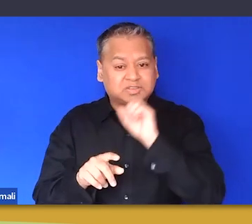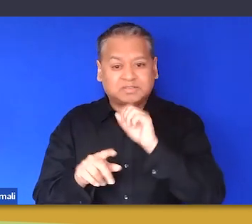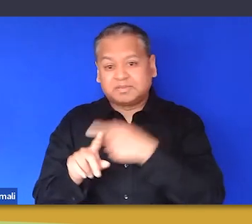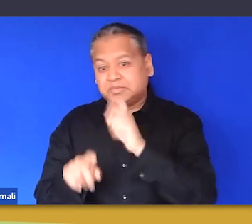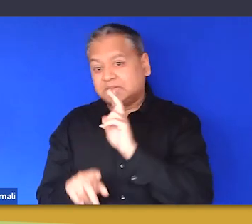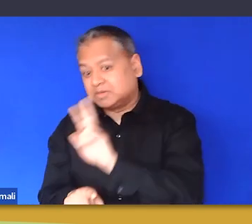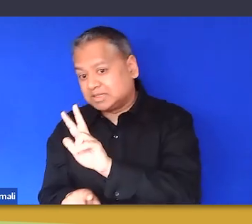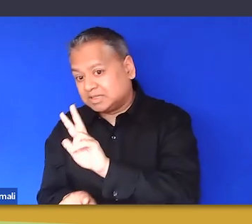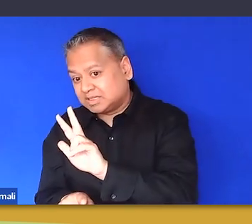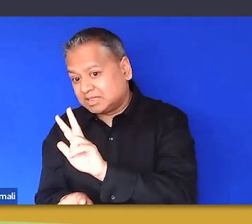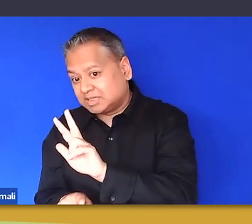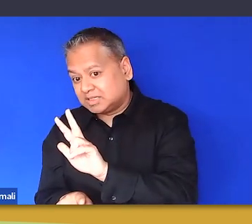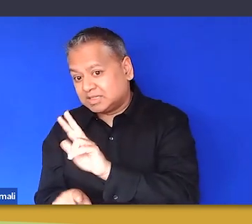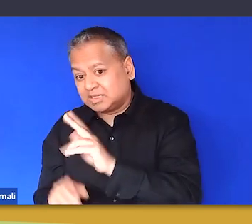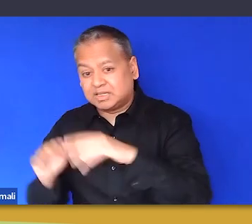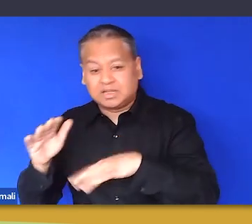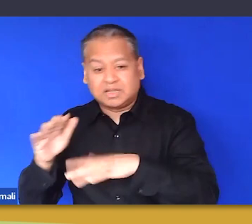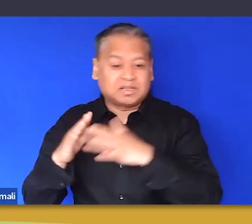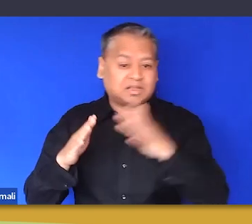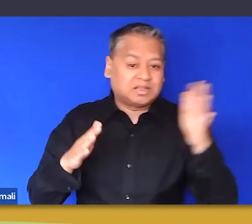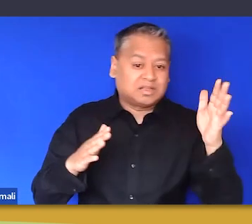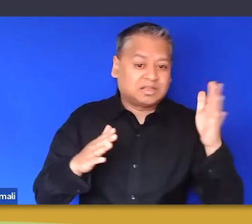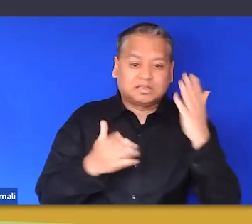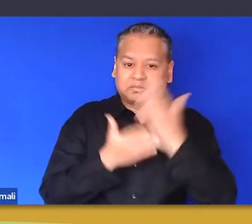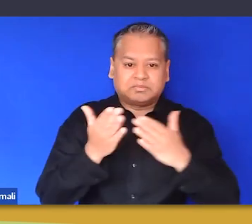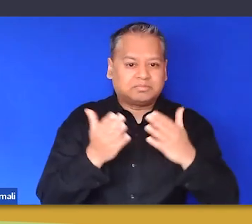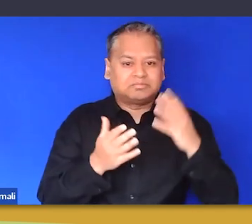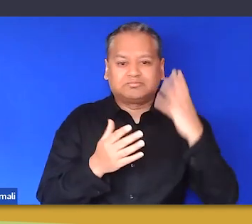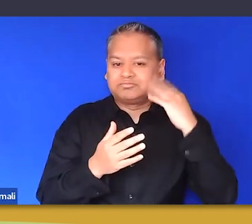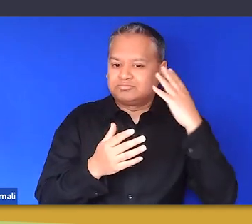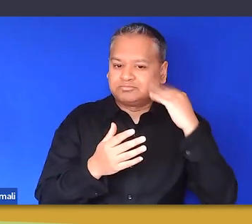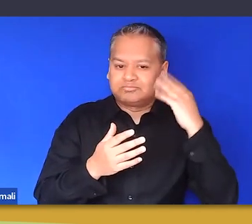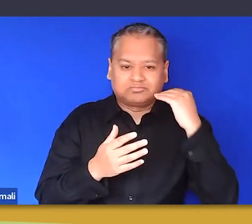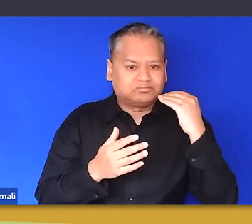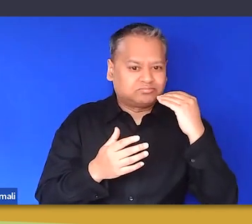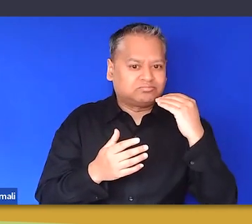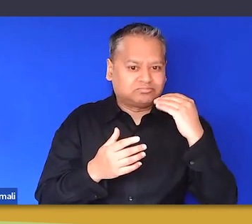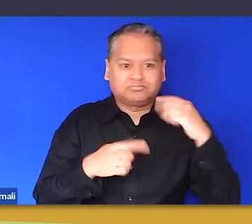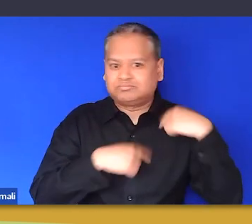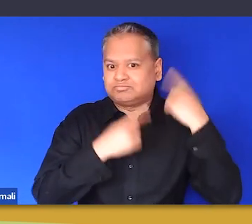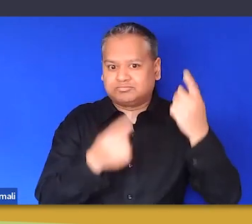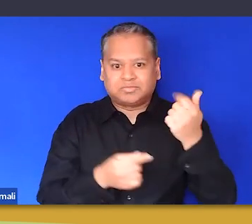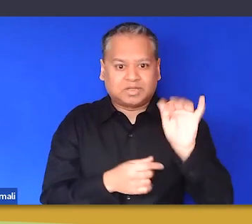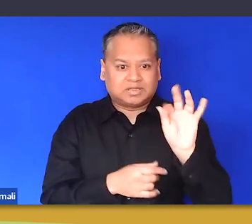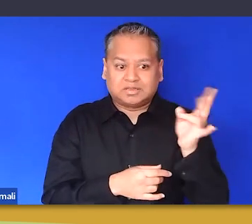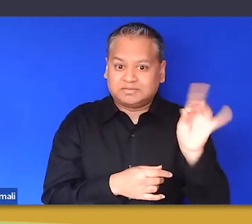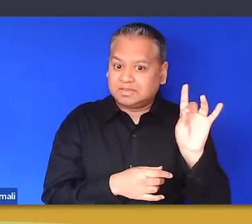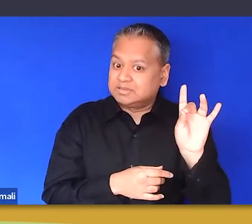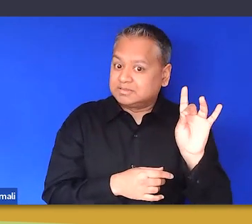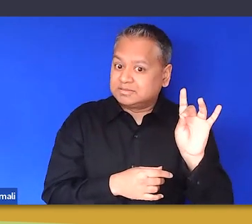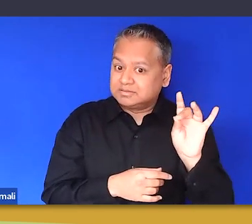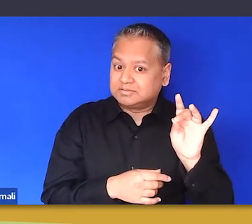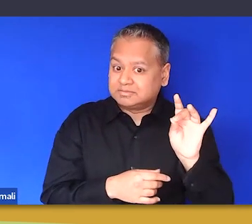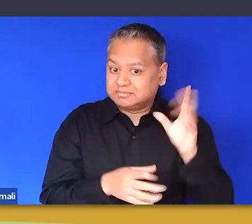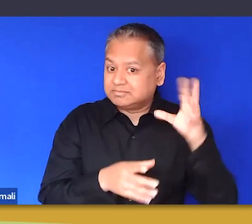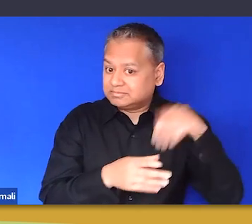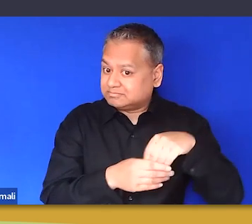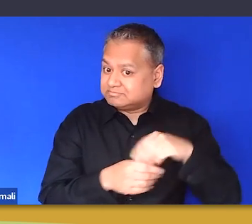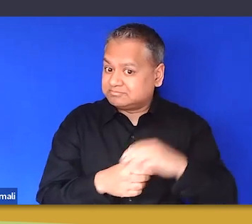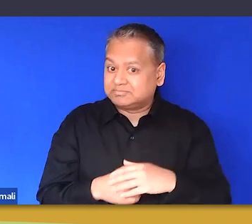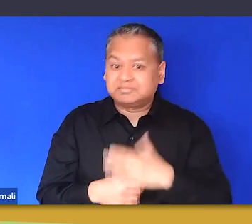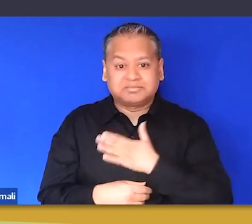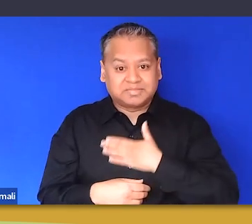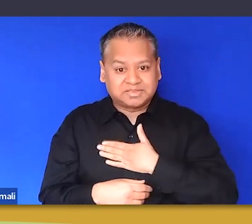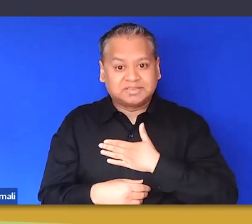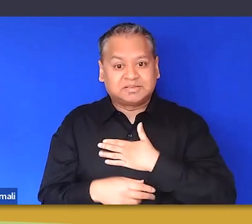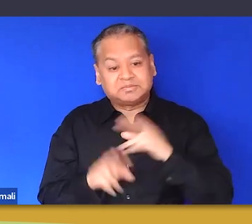dancing since the group started. It is an honor to have them here to perform for us today. Please join me in welcoming them to the